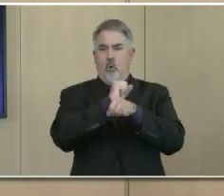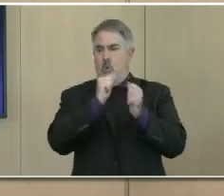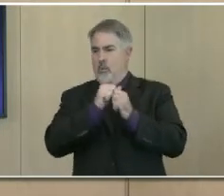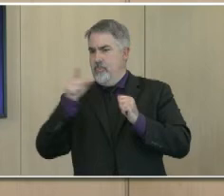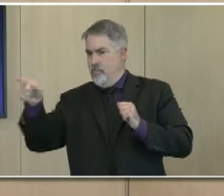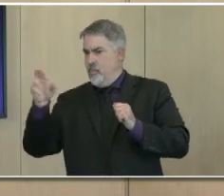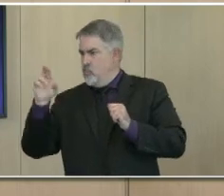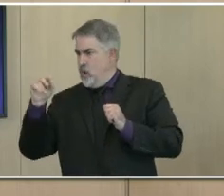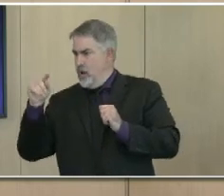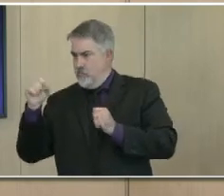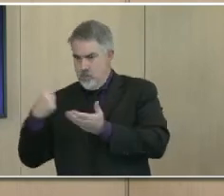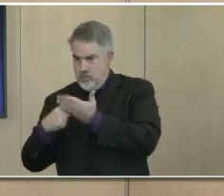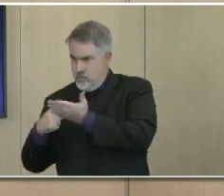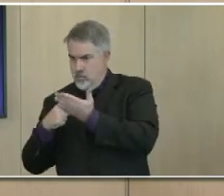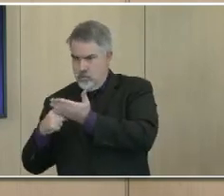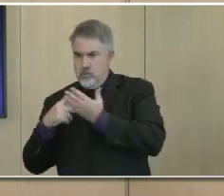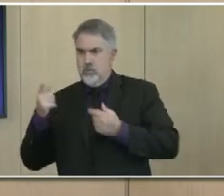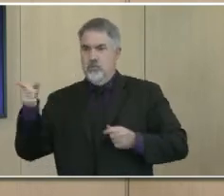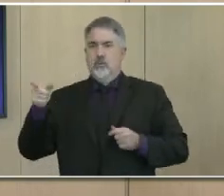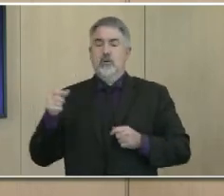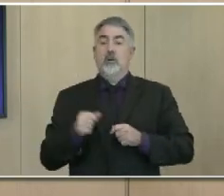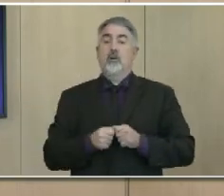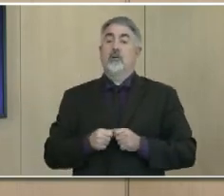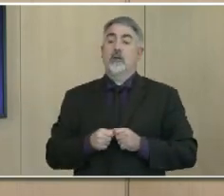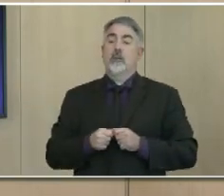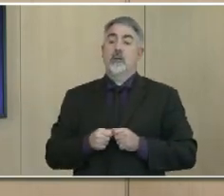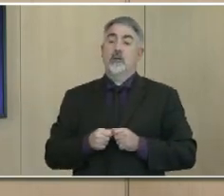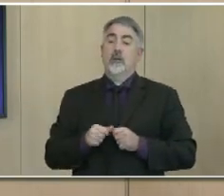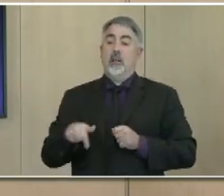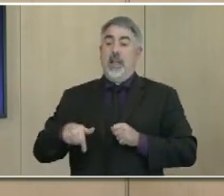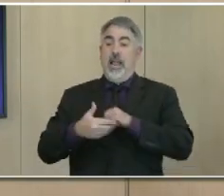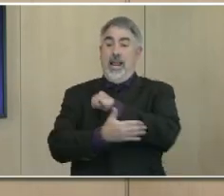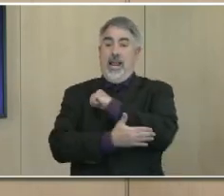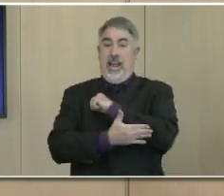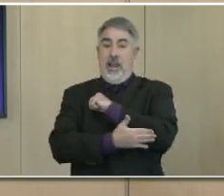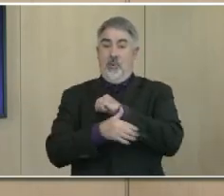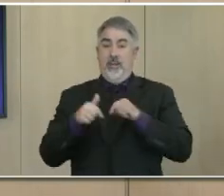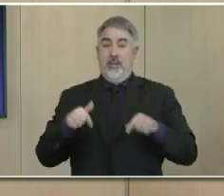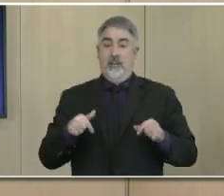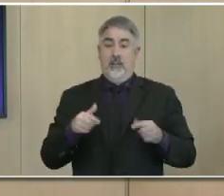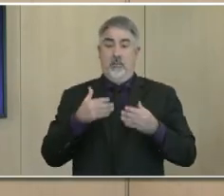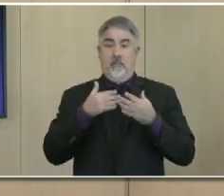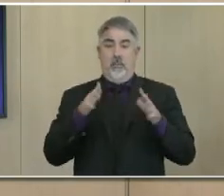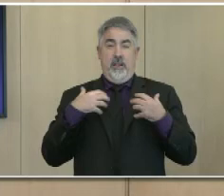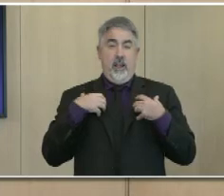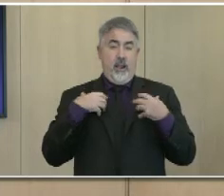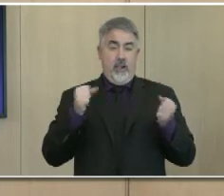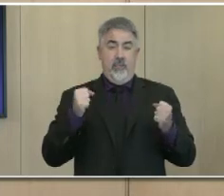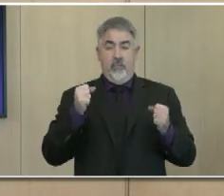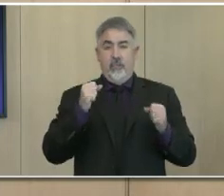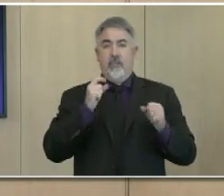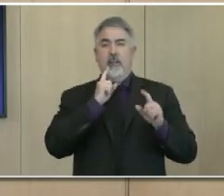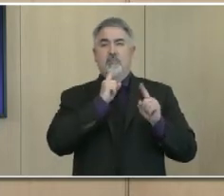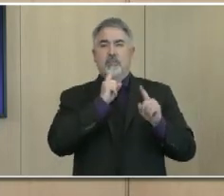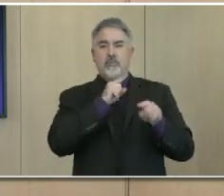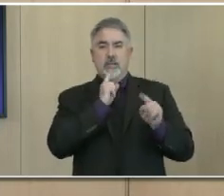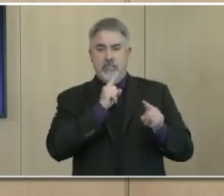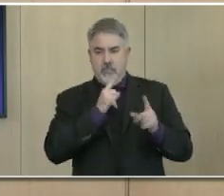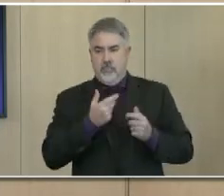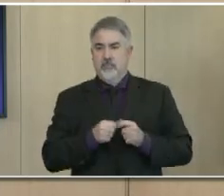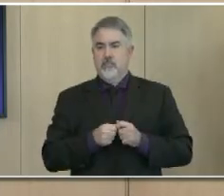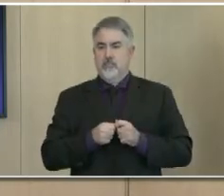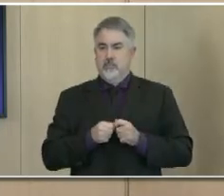San Diego Public Health Preparedness and Response Branch. So I would like to ask Robert to come